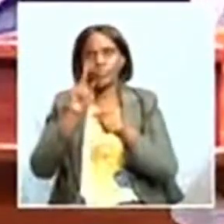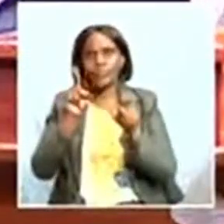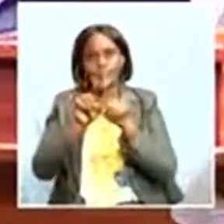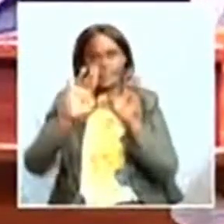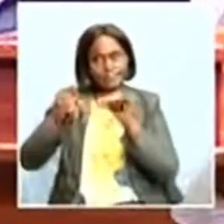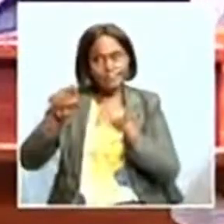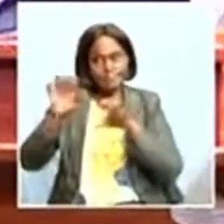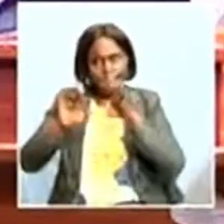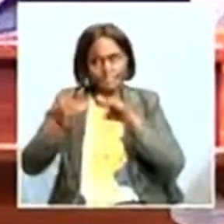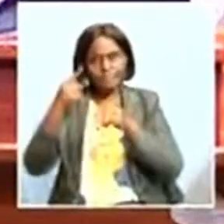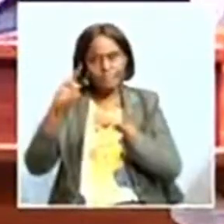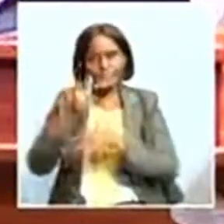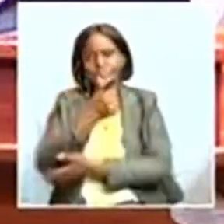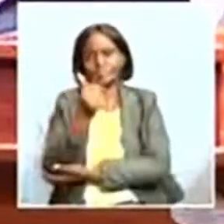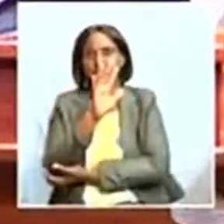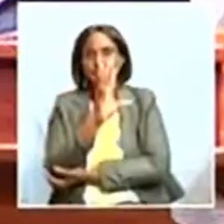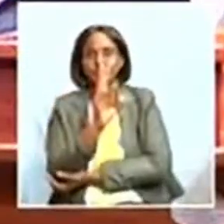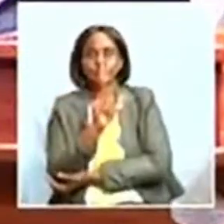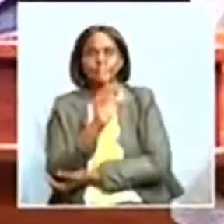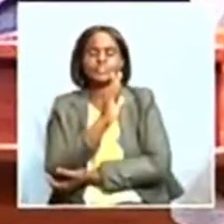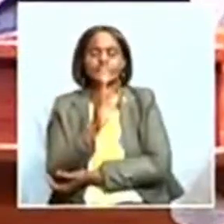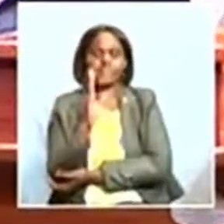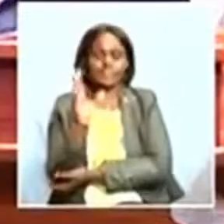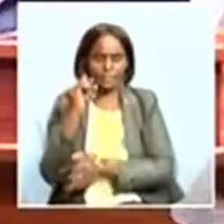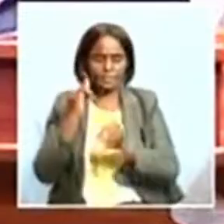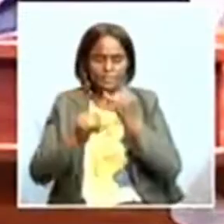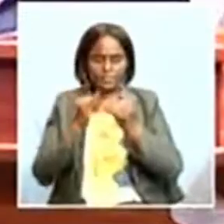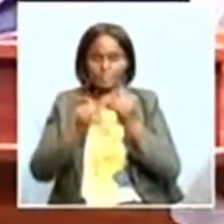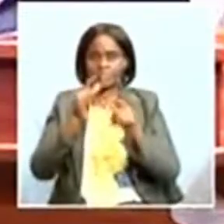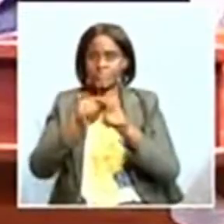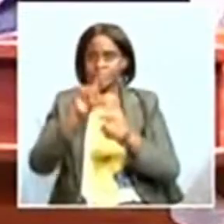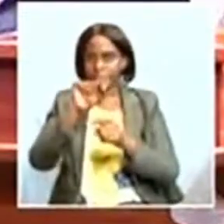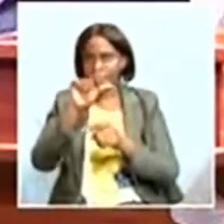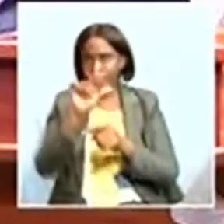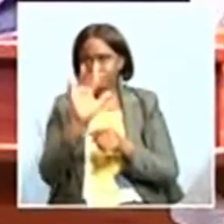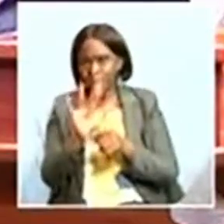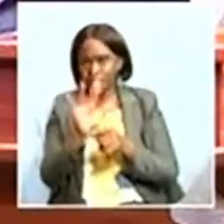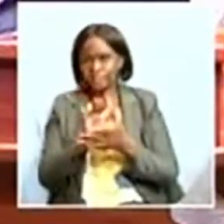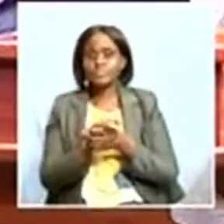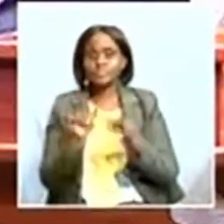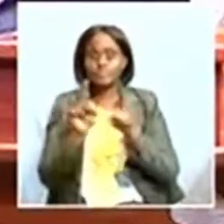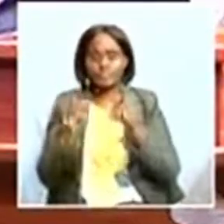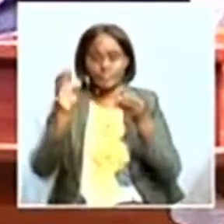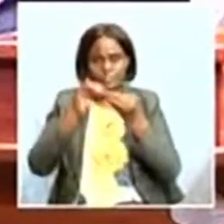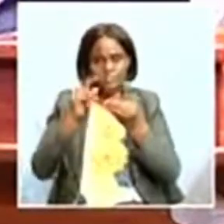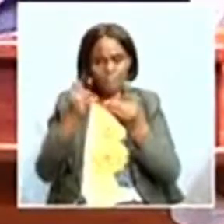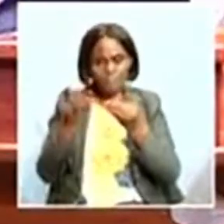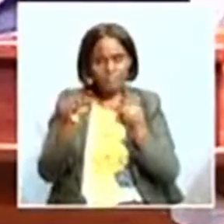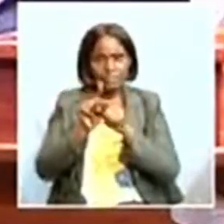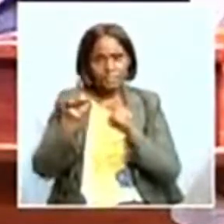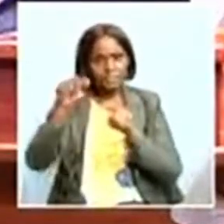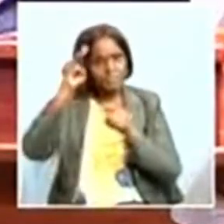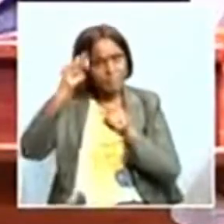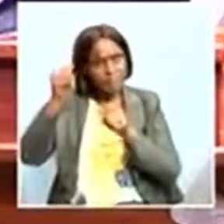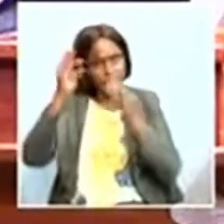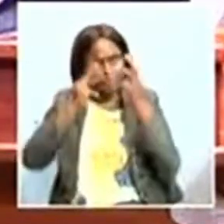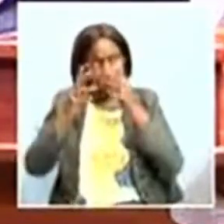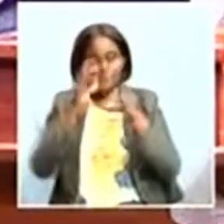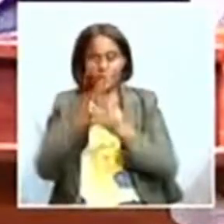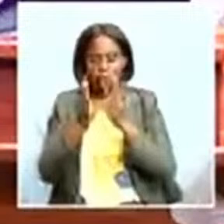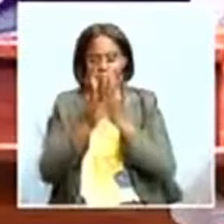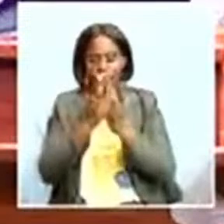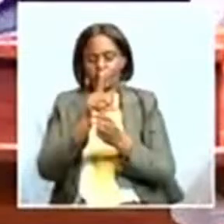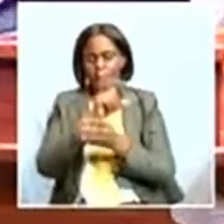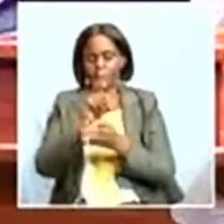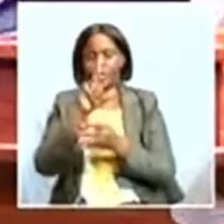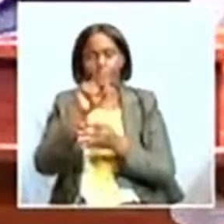leaving a balance of 46 schools scheduled for completion by December 2025. Additionally, the Ministry is constructing 120